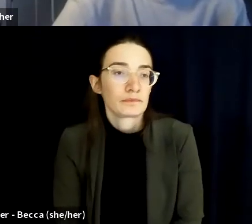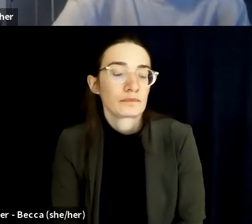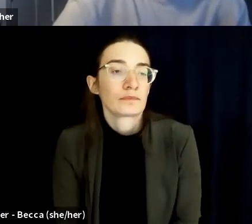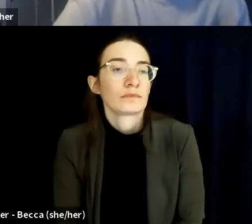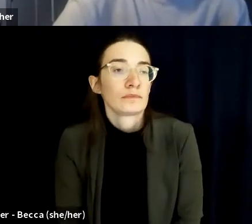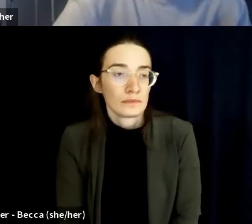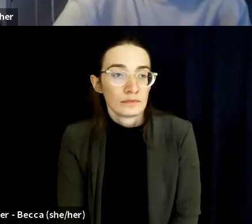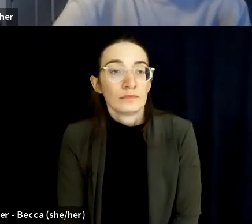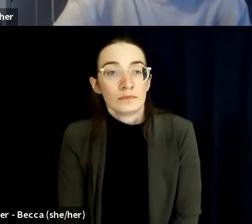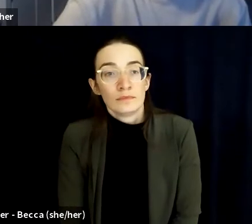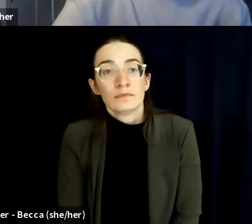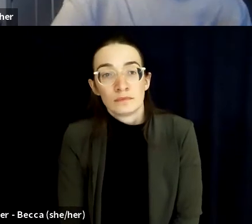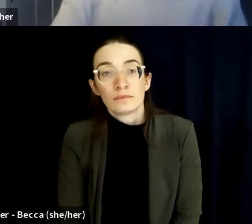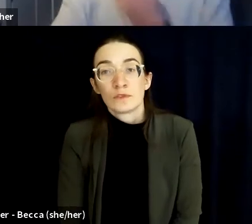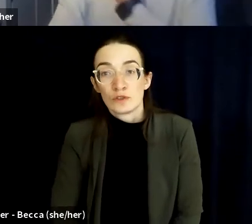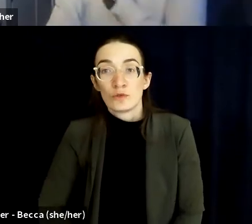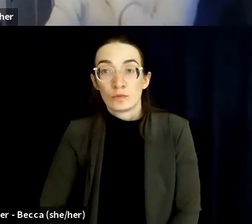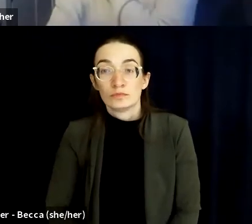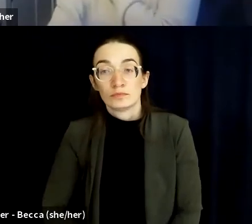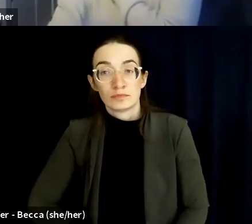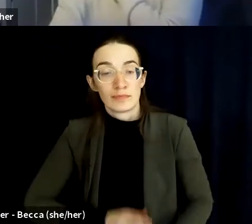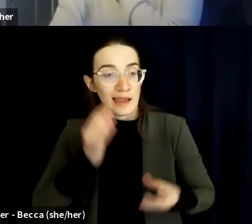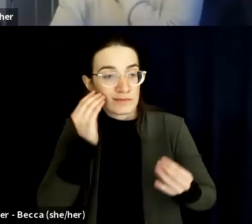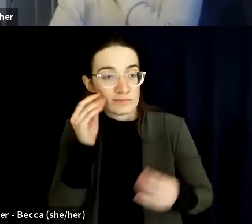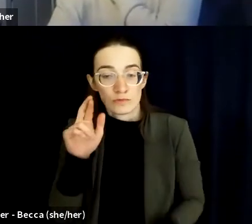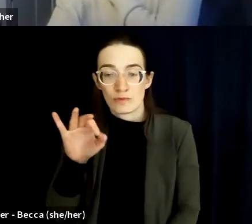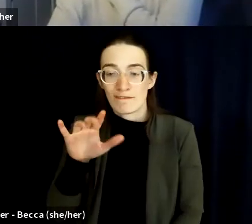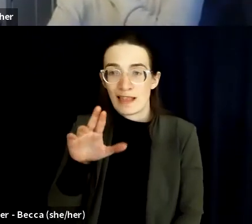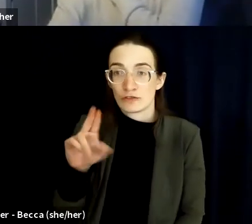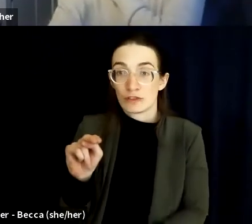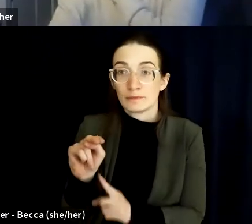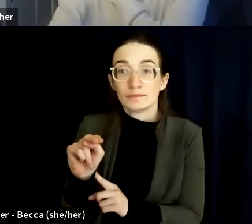So a little bit more on reflection. It can be used